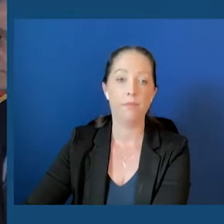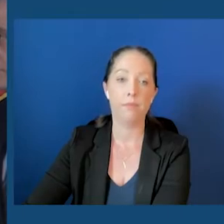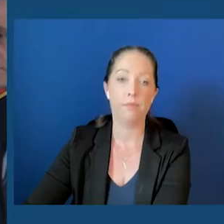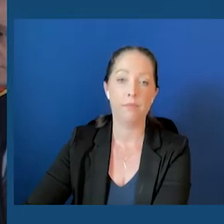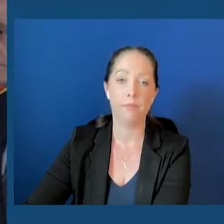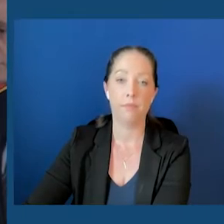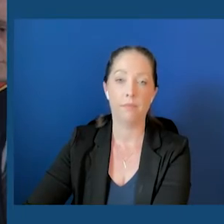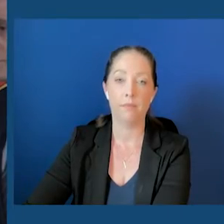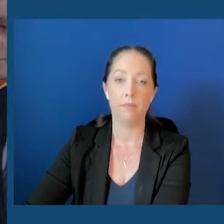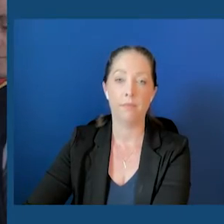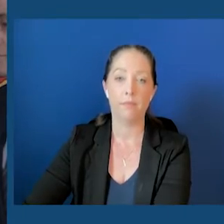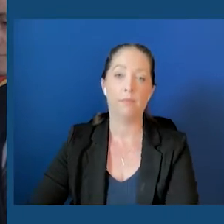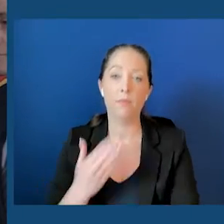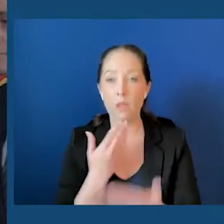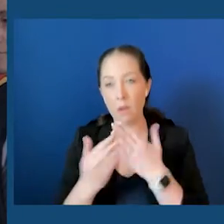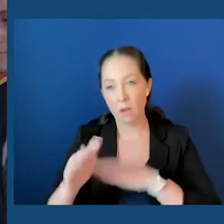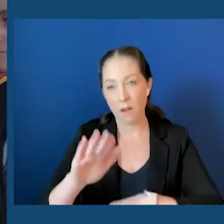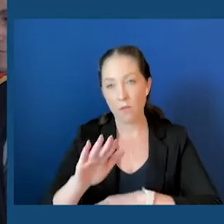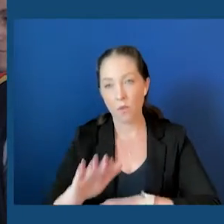Good afternoon.